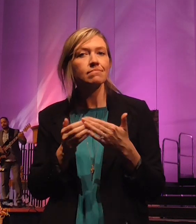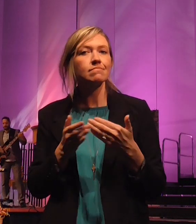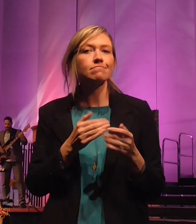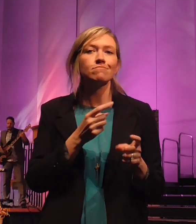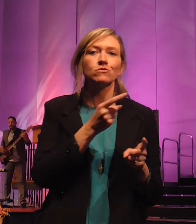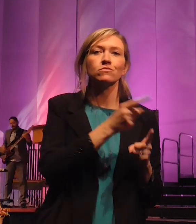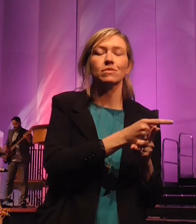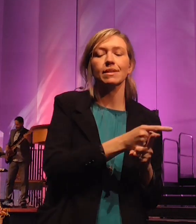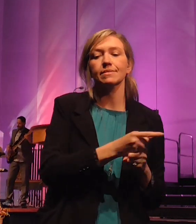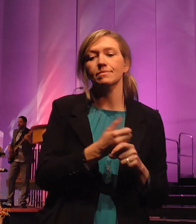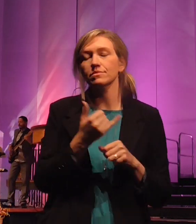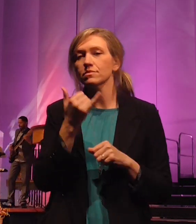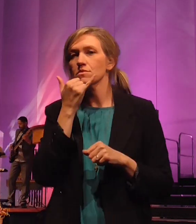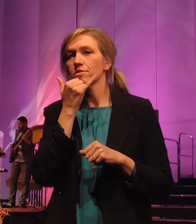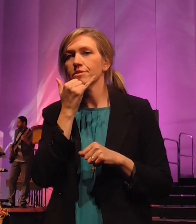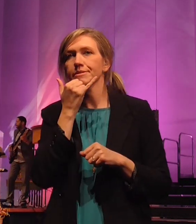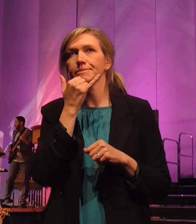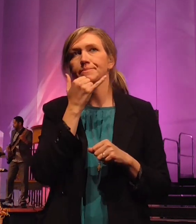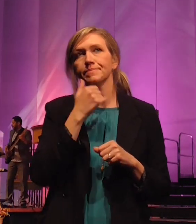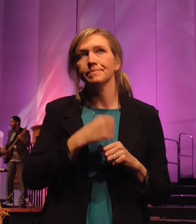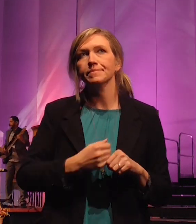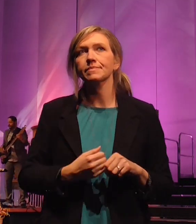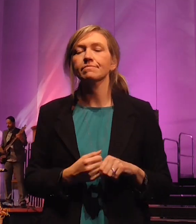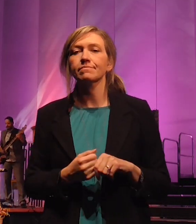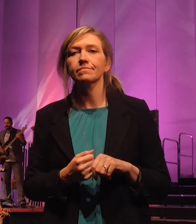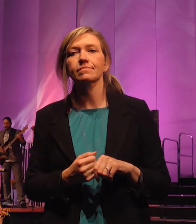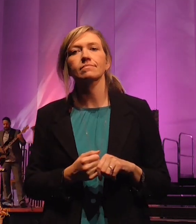Whether right or wrong